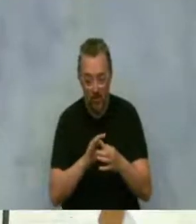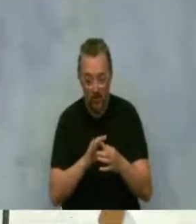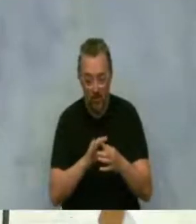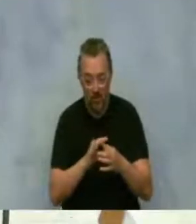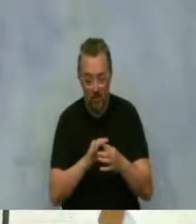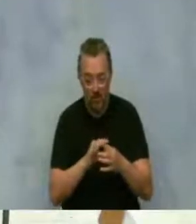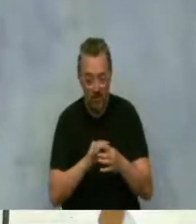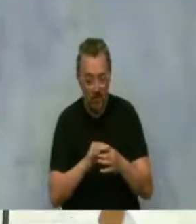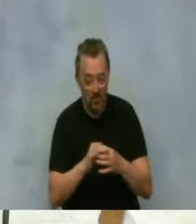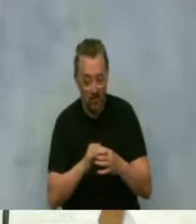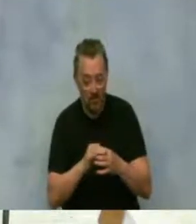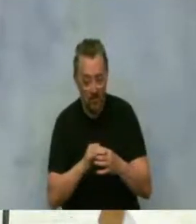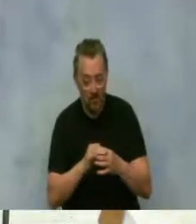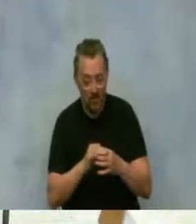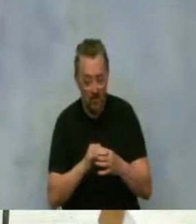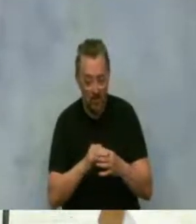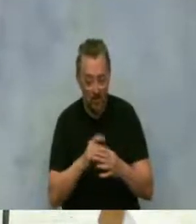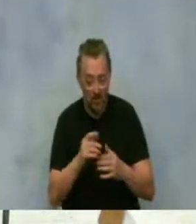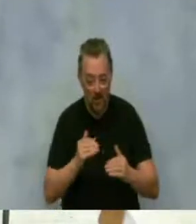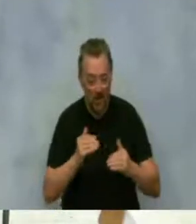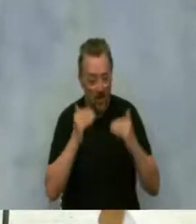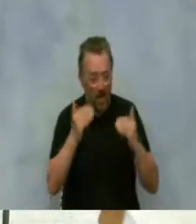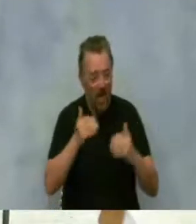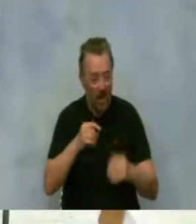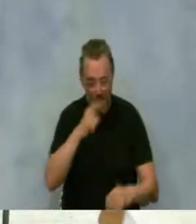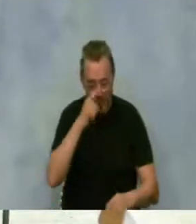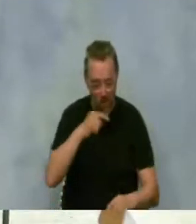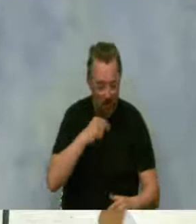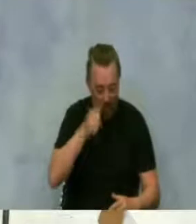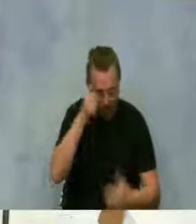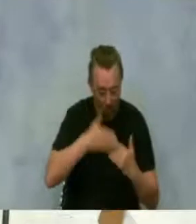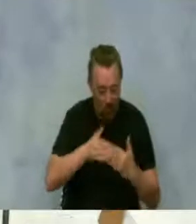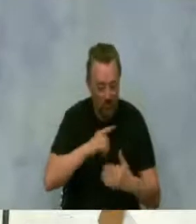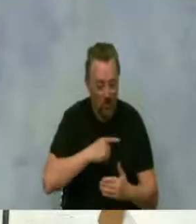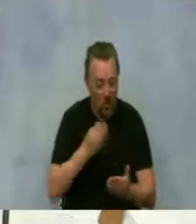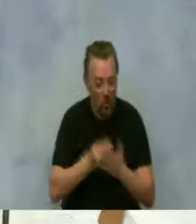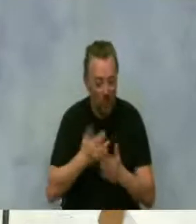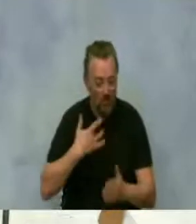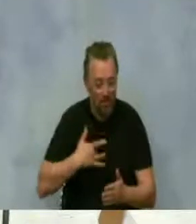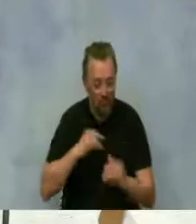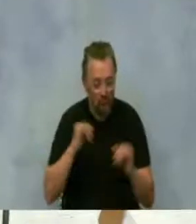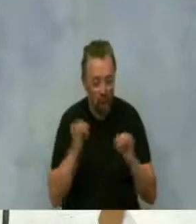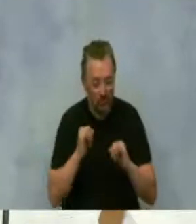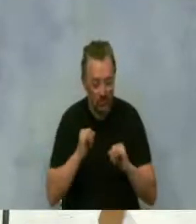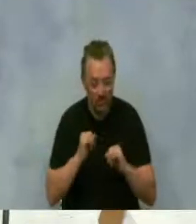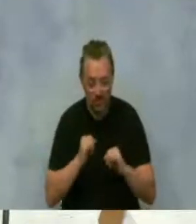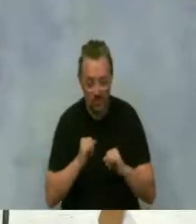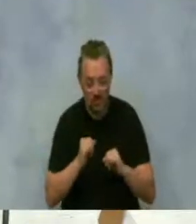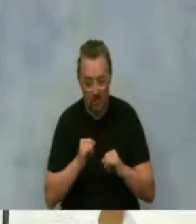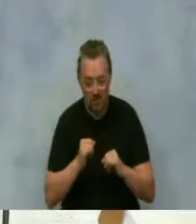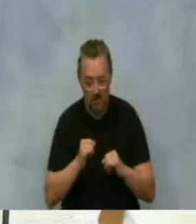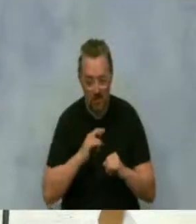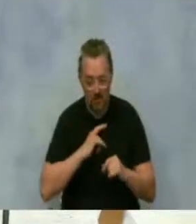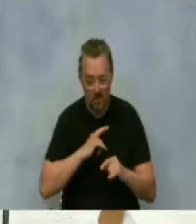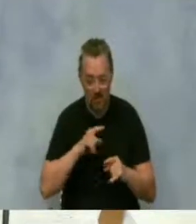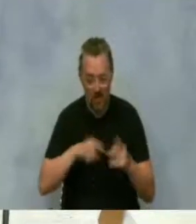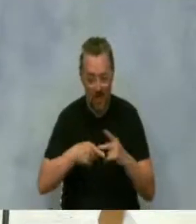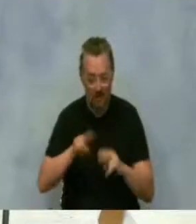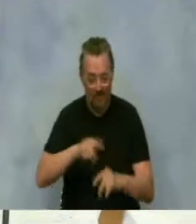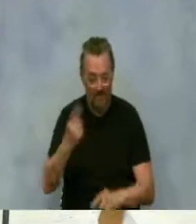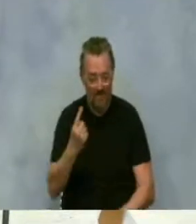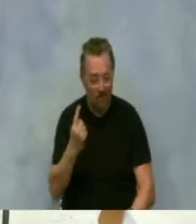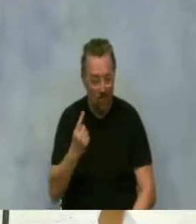the most high-profile issue right now in terms of the cost of living crisis, now it's going to play out in terms of the most basic need that somebody has for a